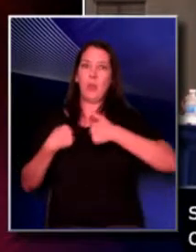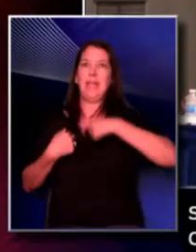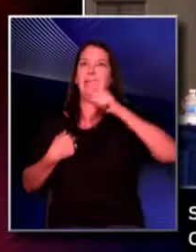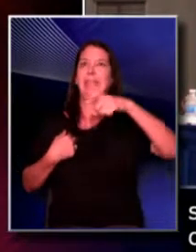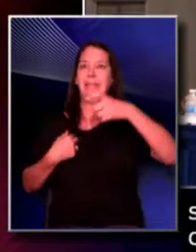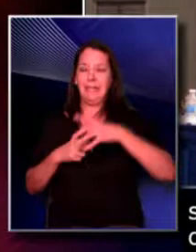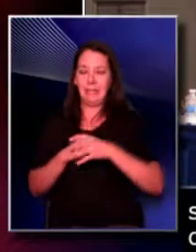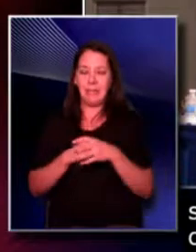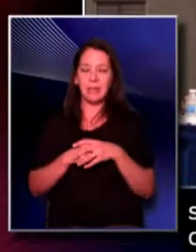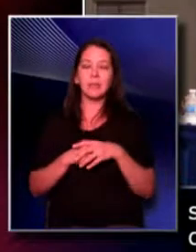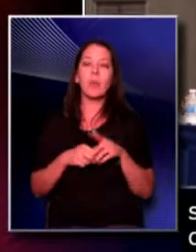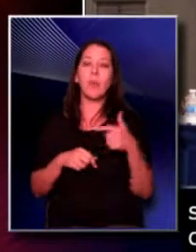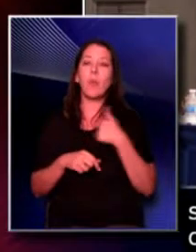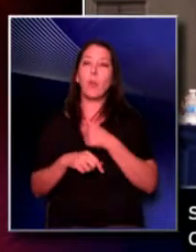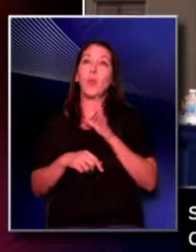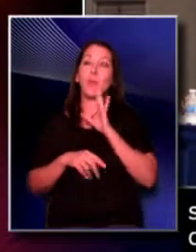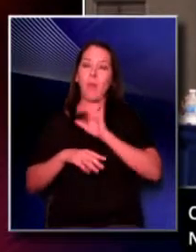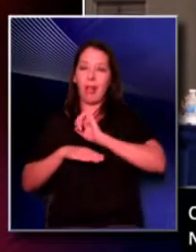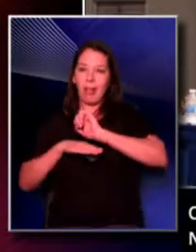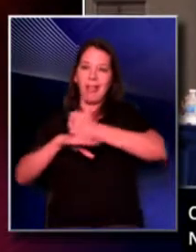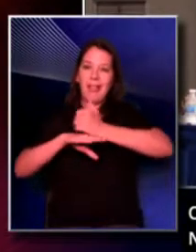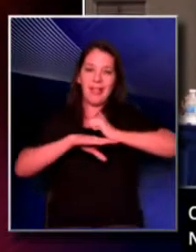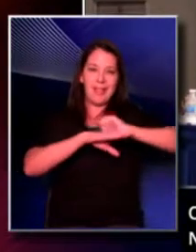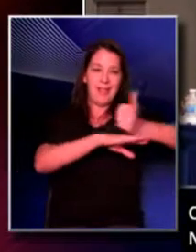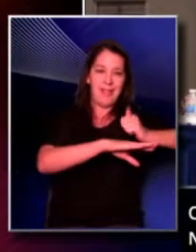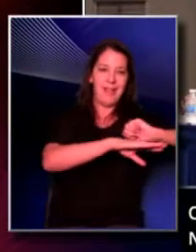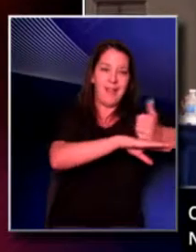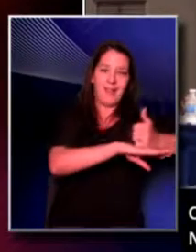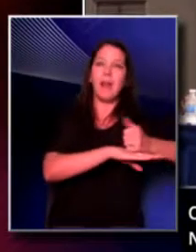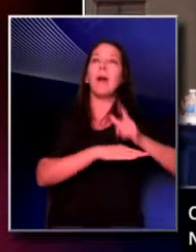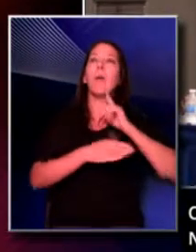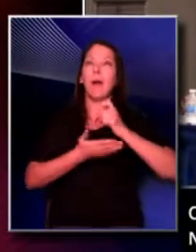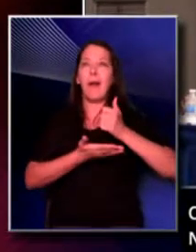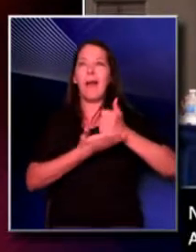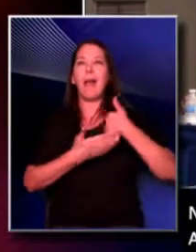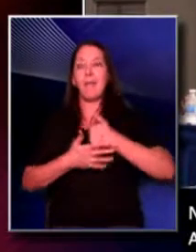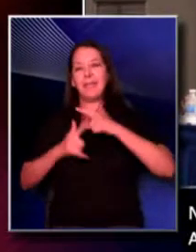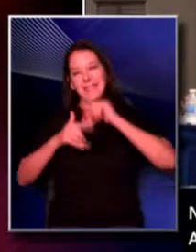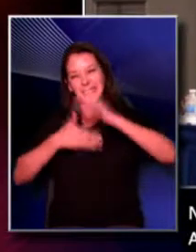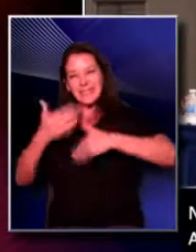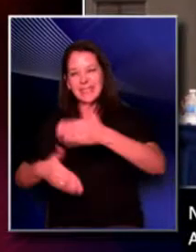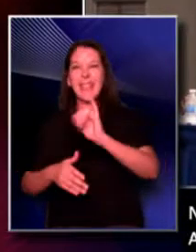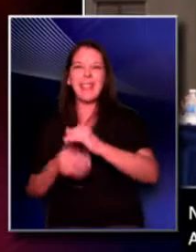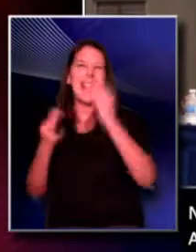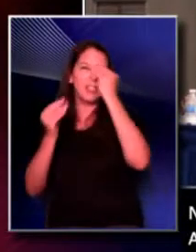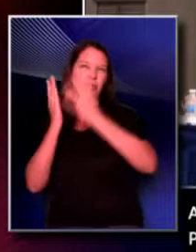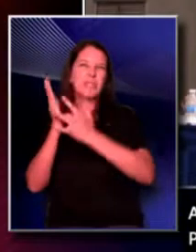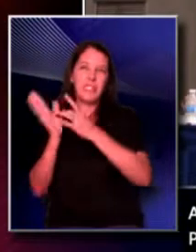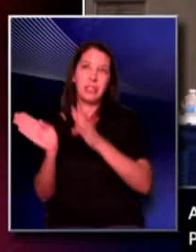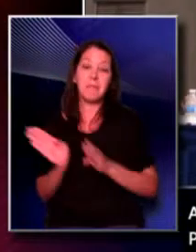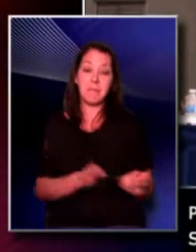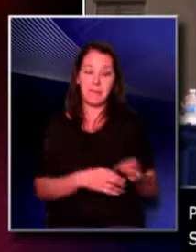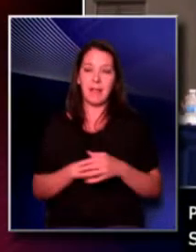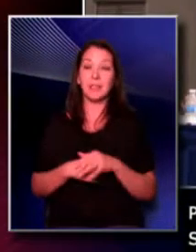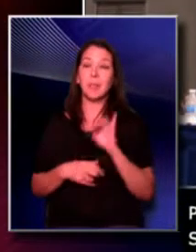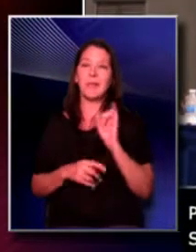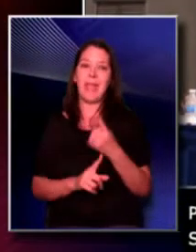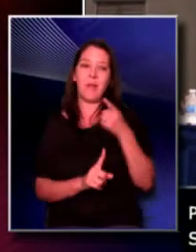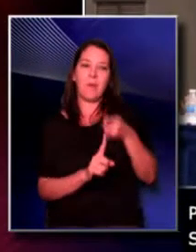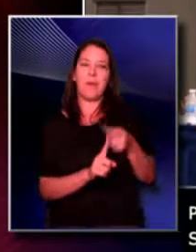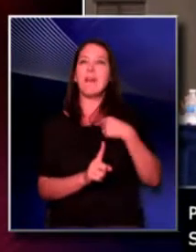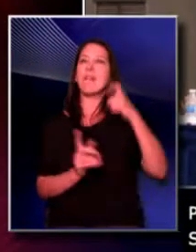them in place and then really do the strategic planning. So that was a part that was missing for